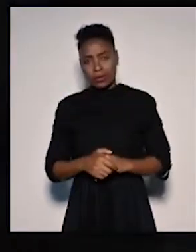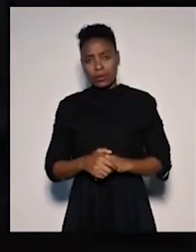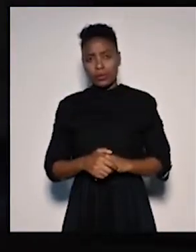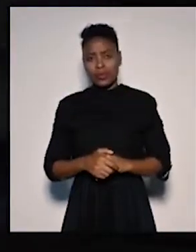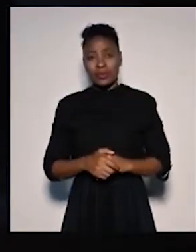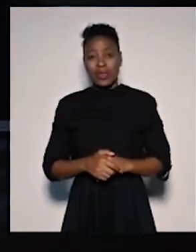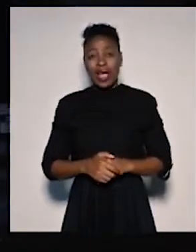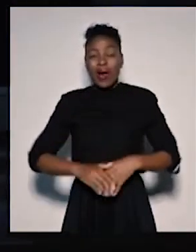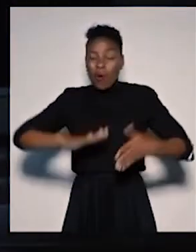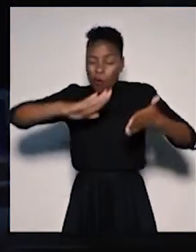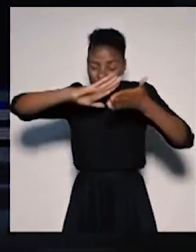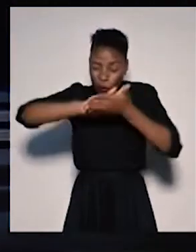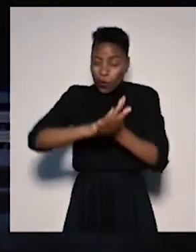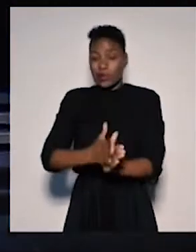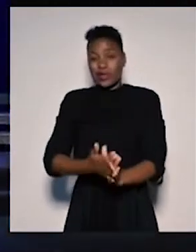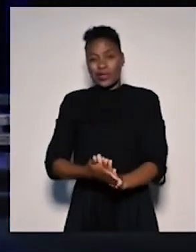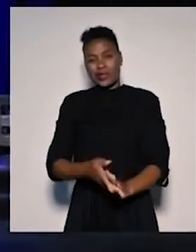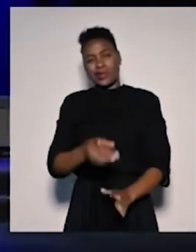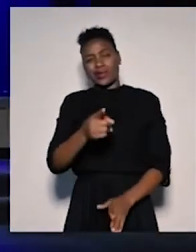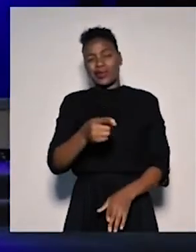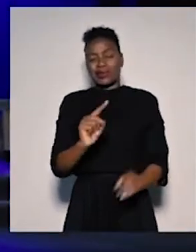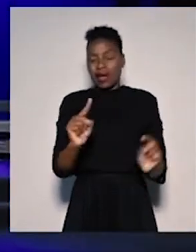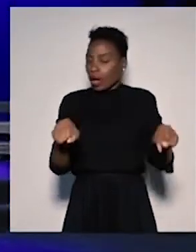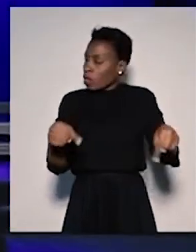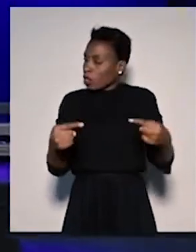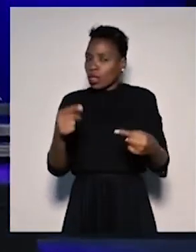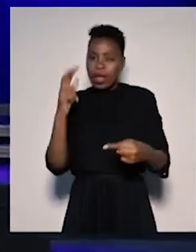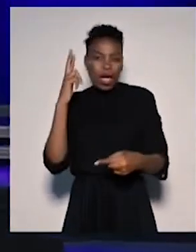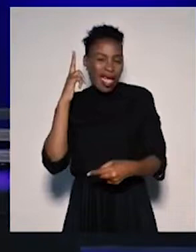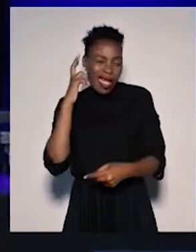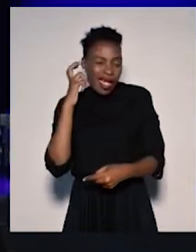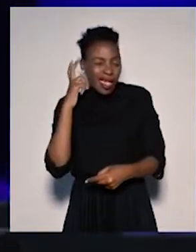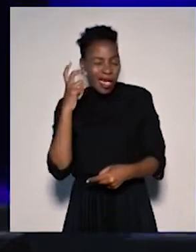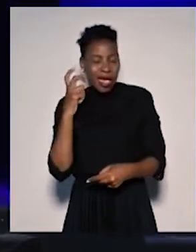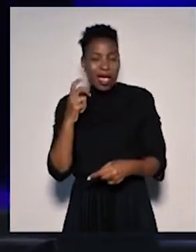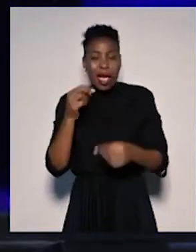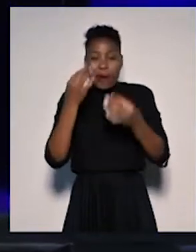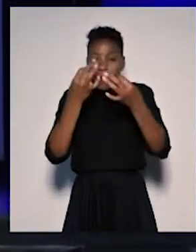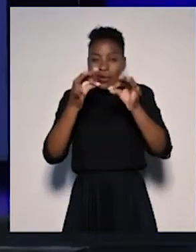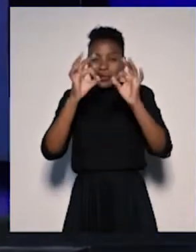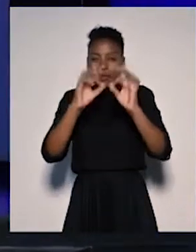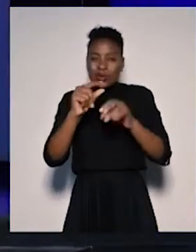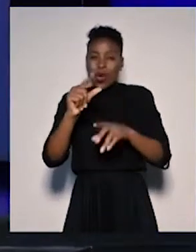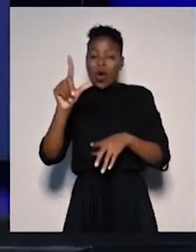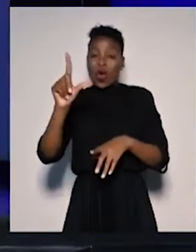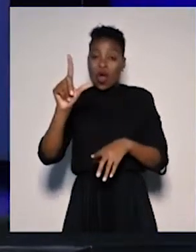It causes you to not hear music that's much lower.